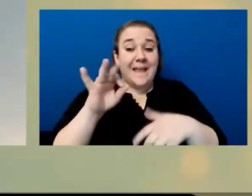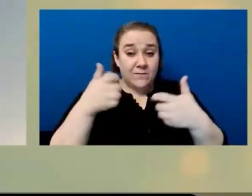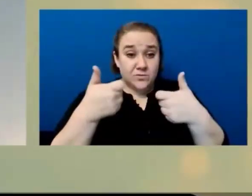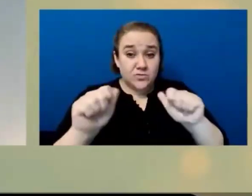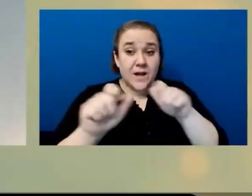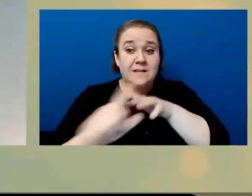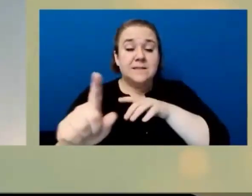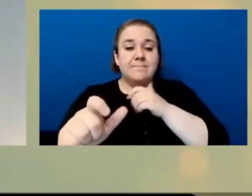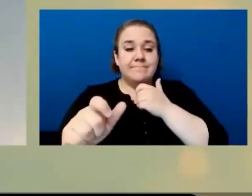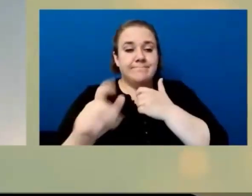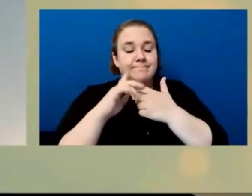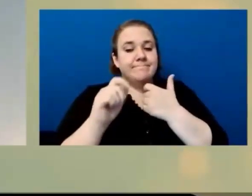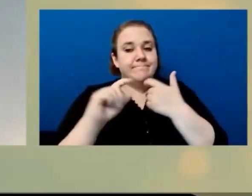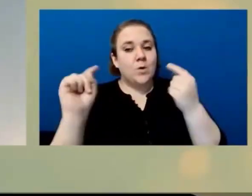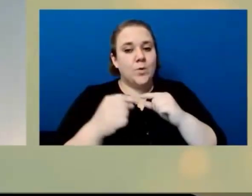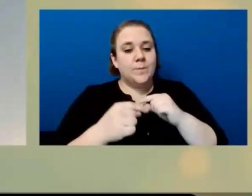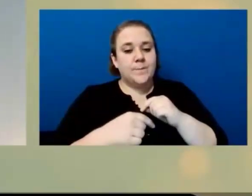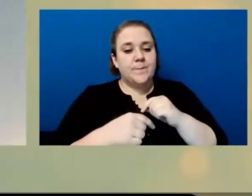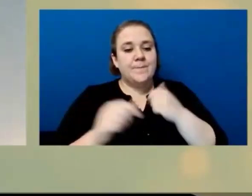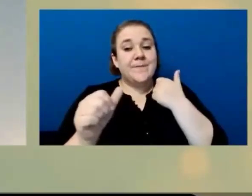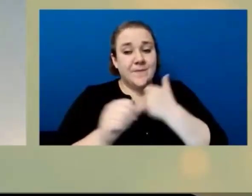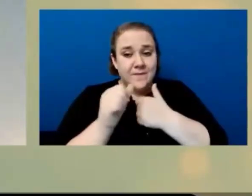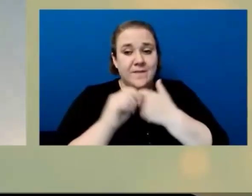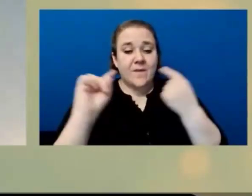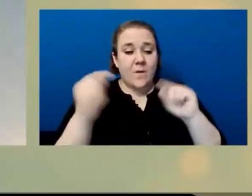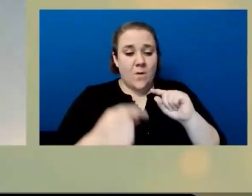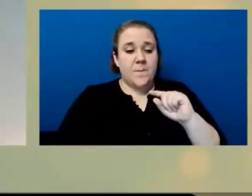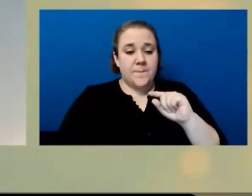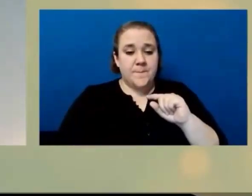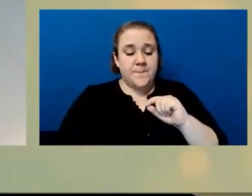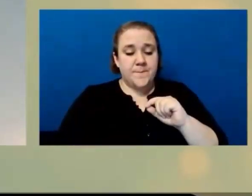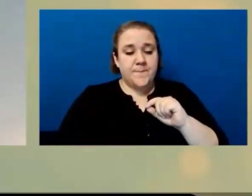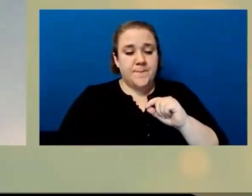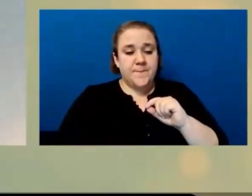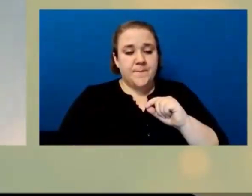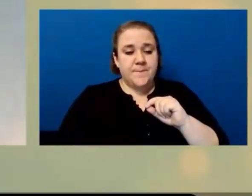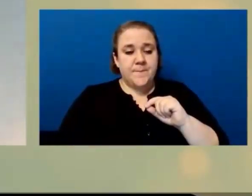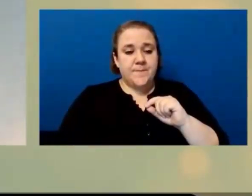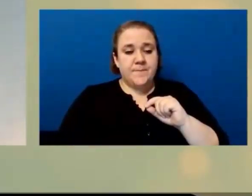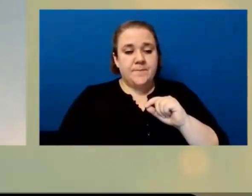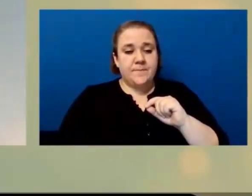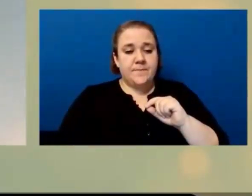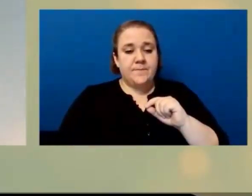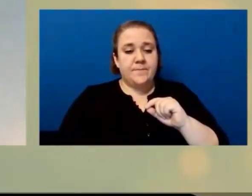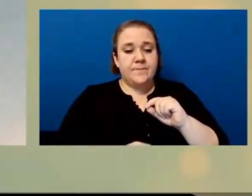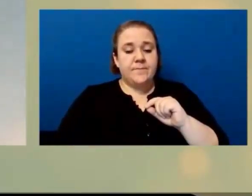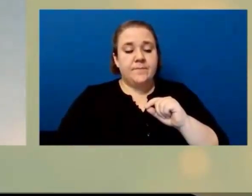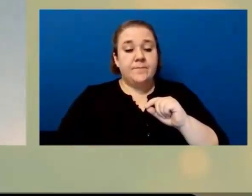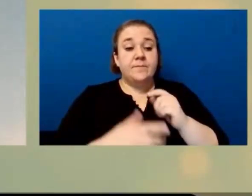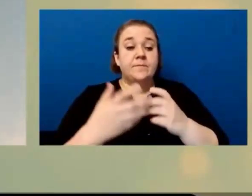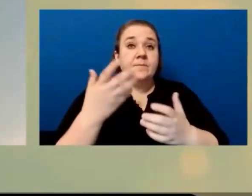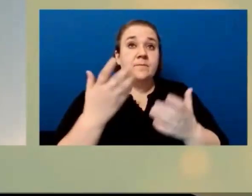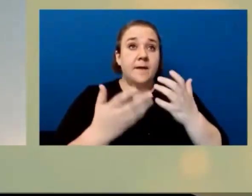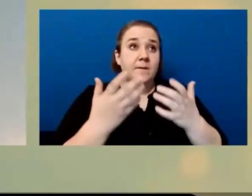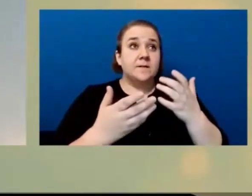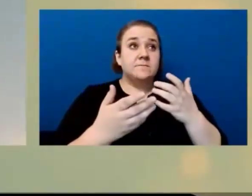on tighter to each other, and so embraced we learn to to abide, to